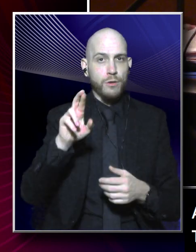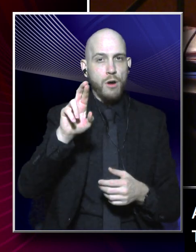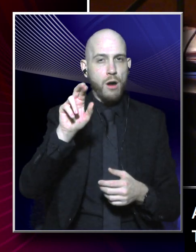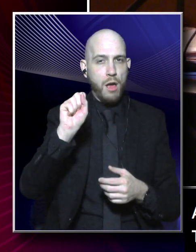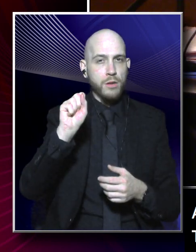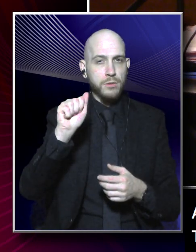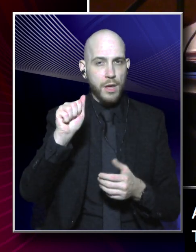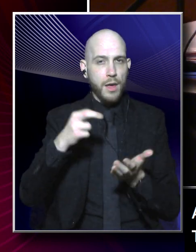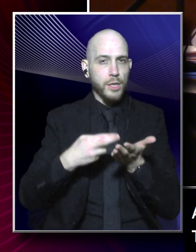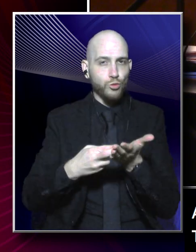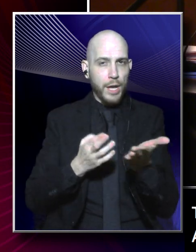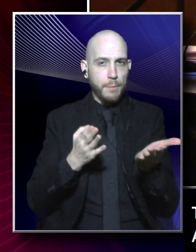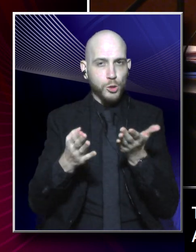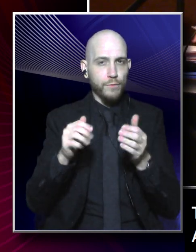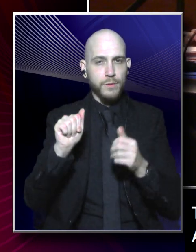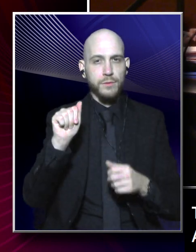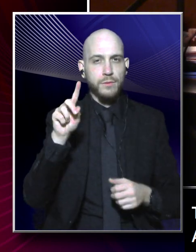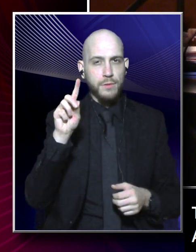Administration.